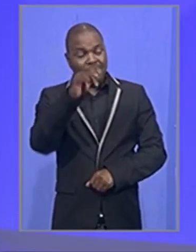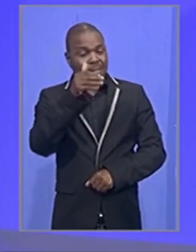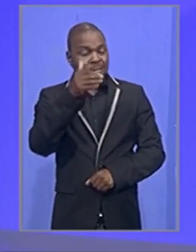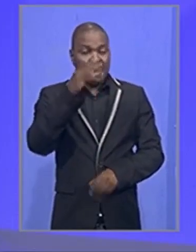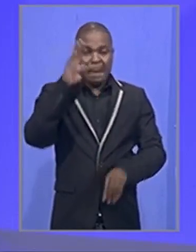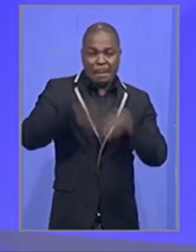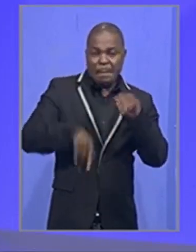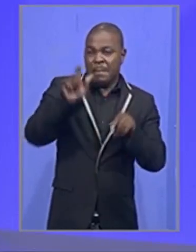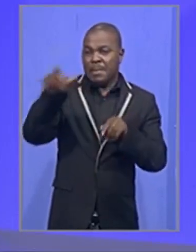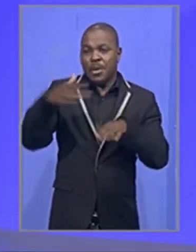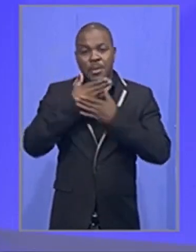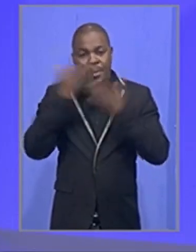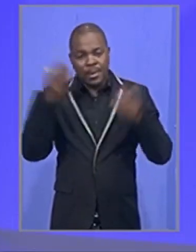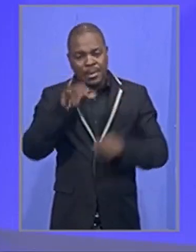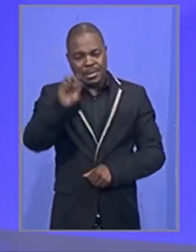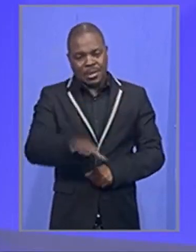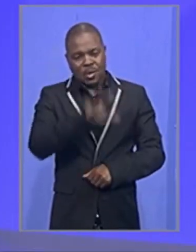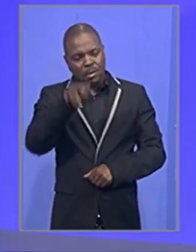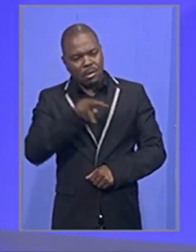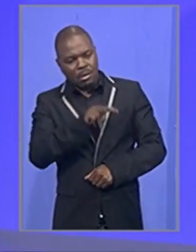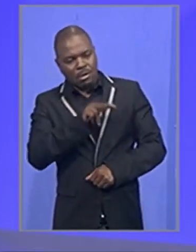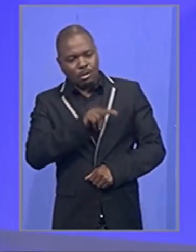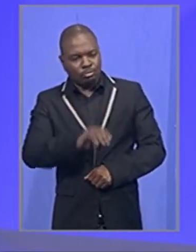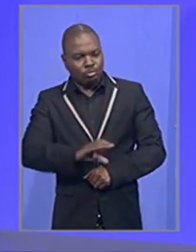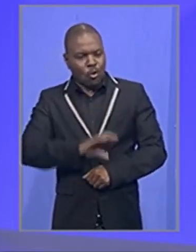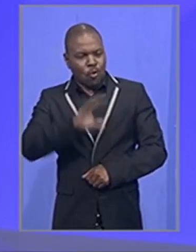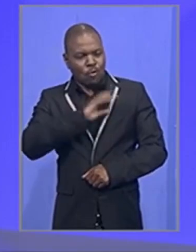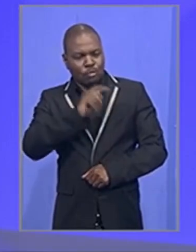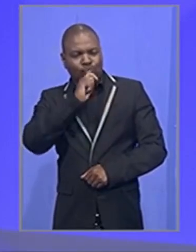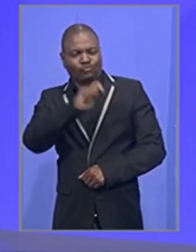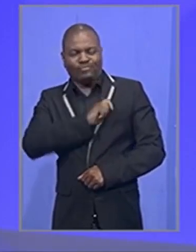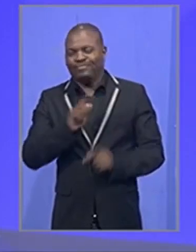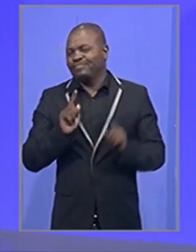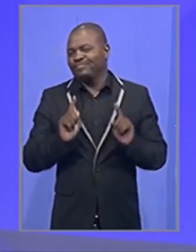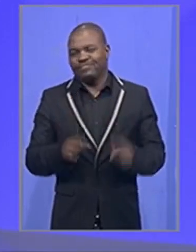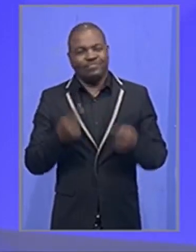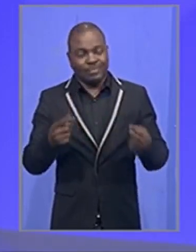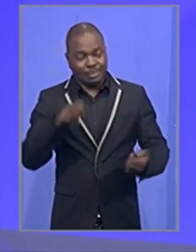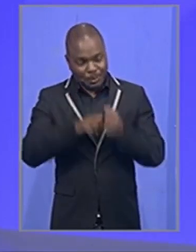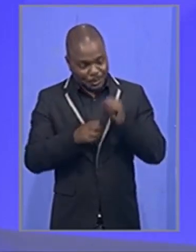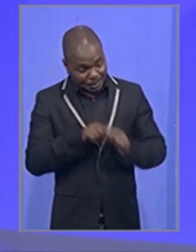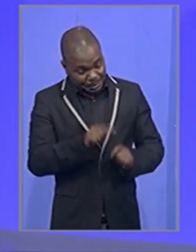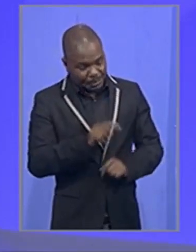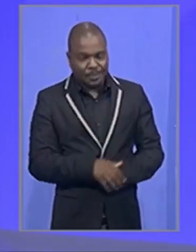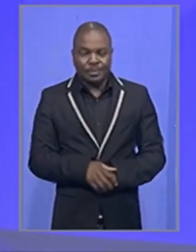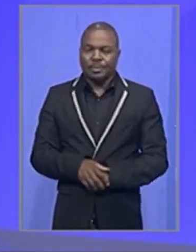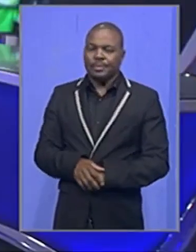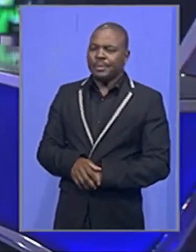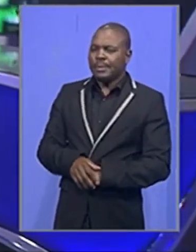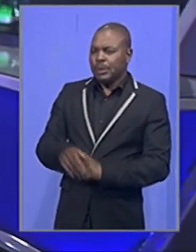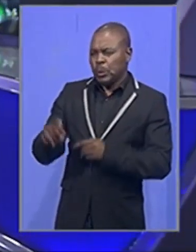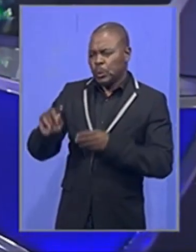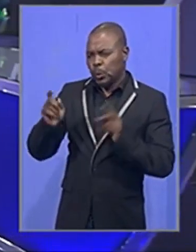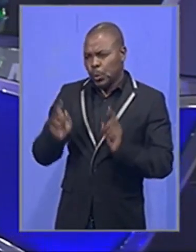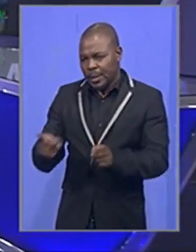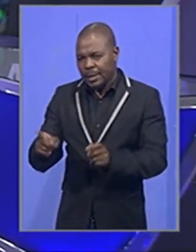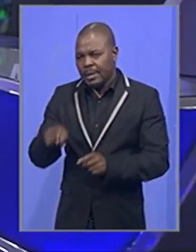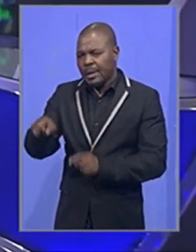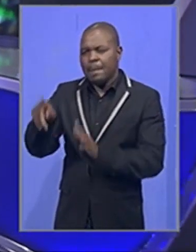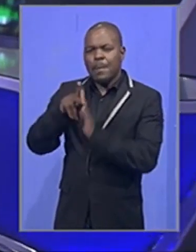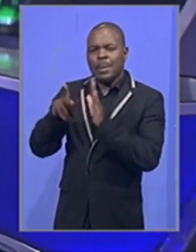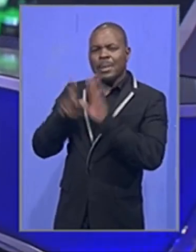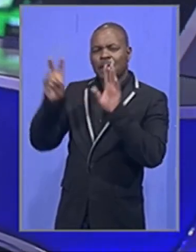batho ba Afrika Borwa ba keke ba ba le tshepo ho mokgatlo o busang bothata bo hona mo ka pelenyana ha re bua ka temana ya maano